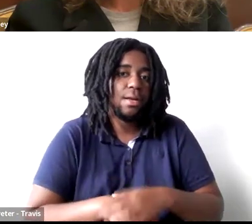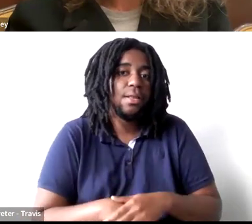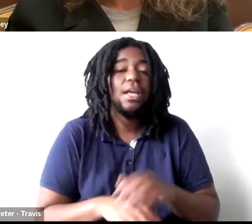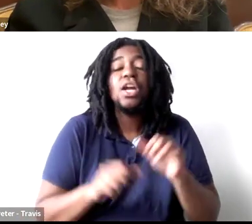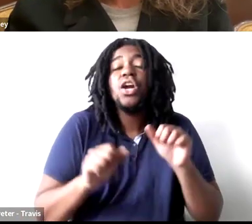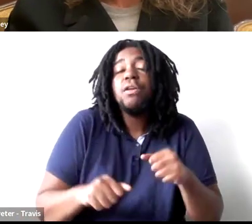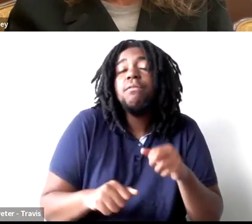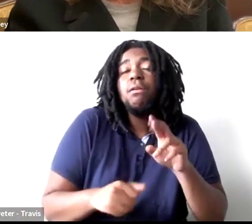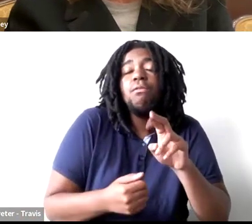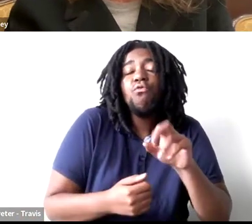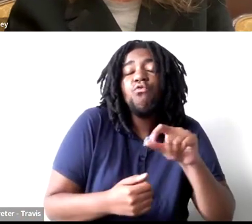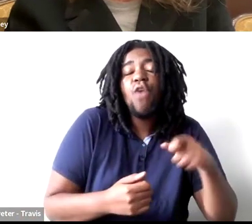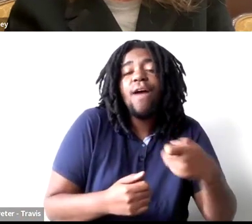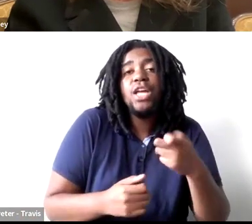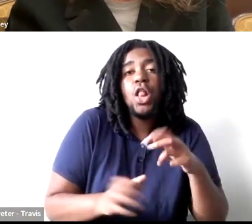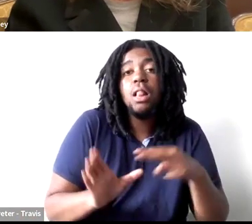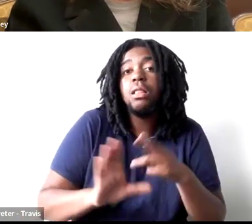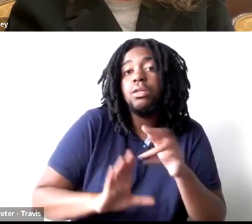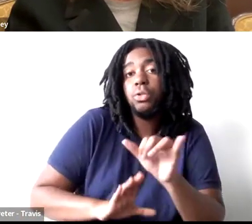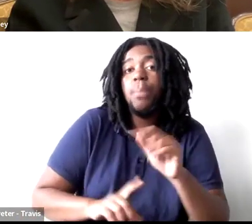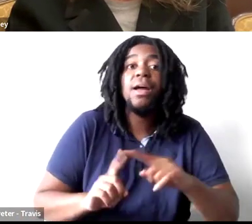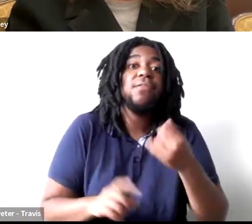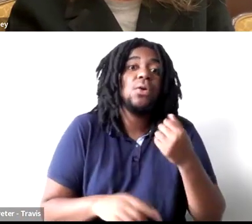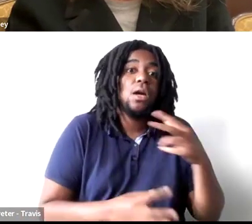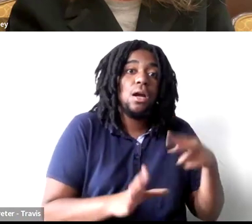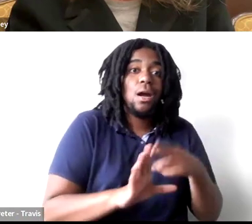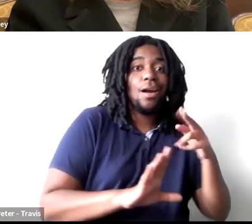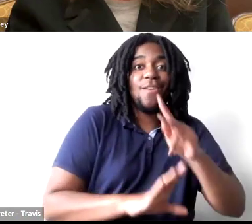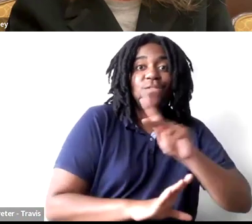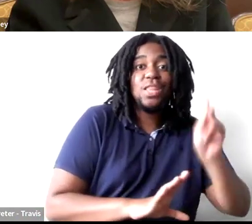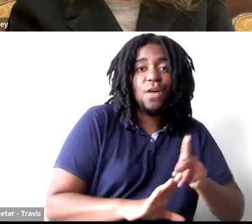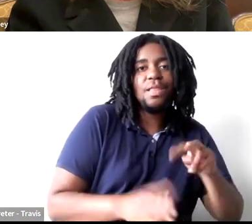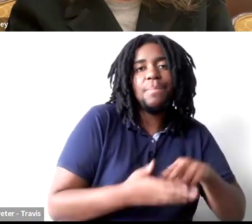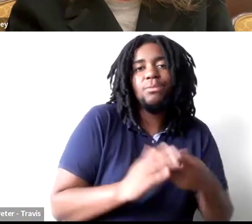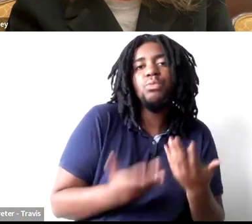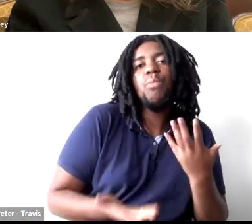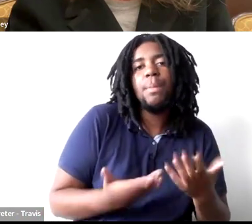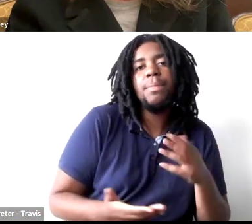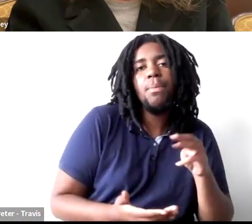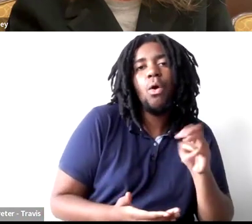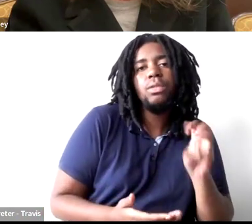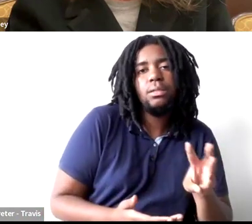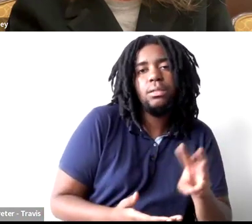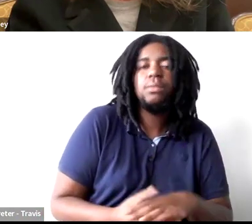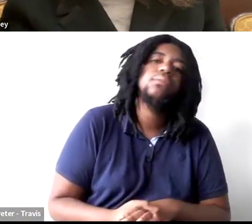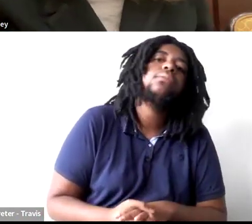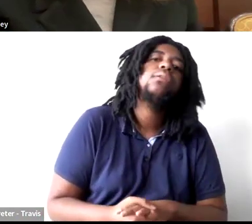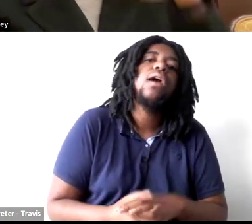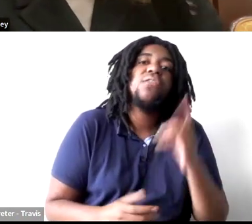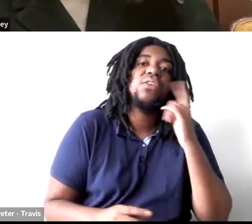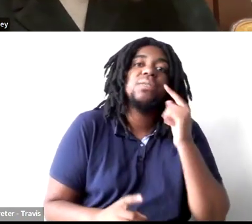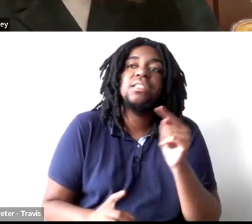in Philadelphia, they're more likely to be Moses. If they were done somewhere else, they might be Raphael because he